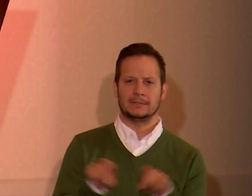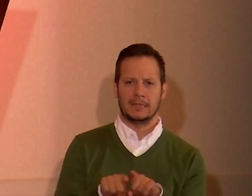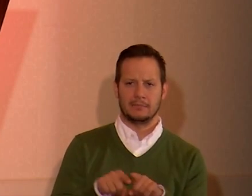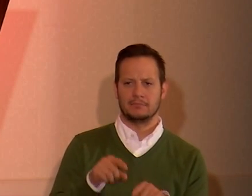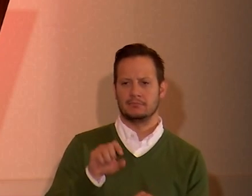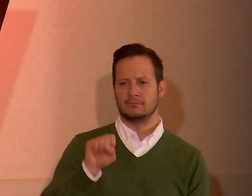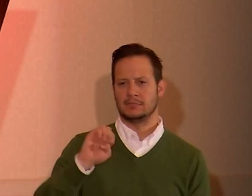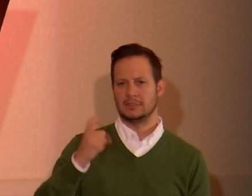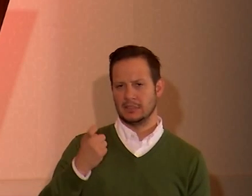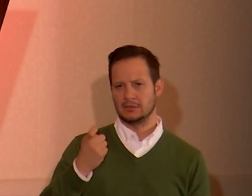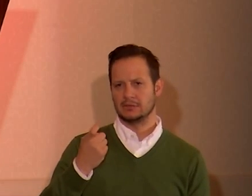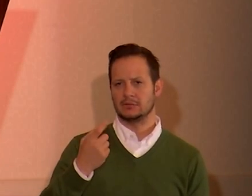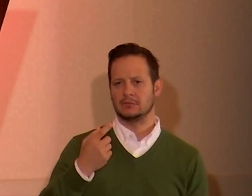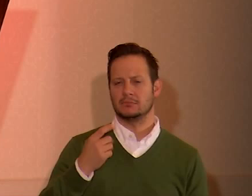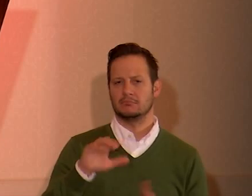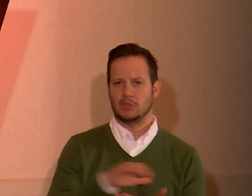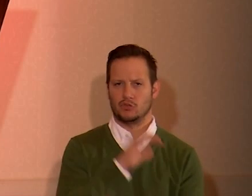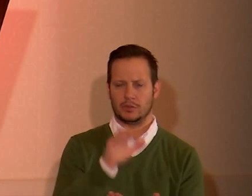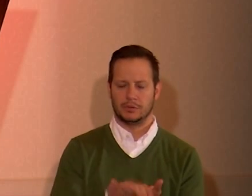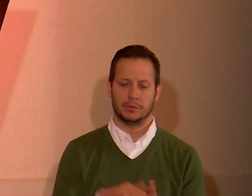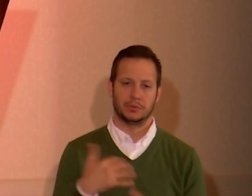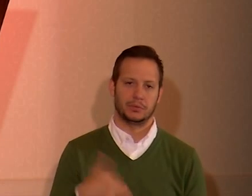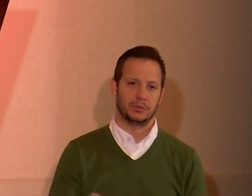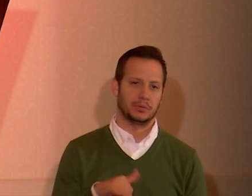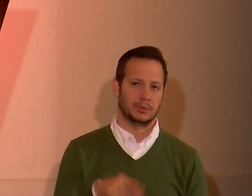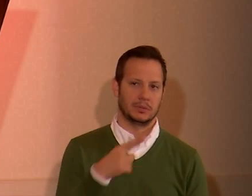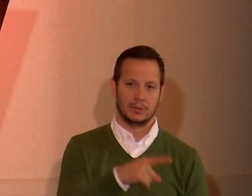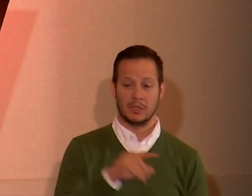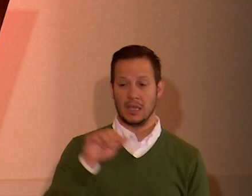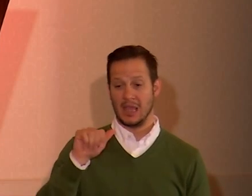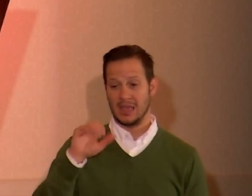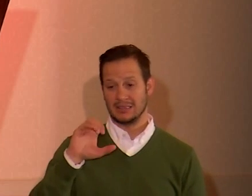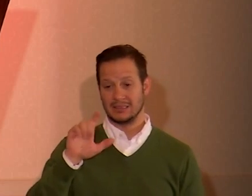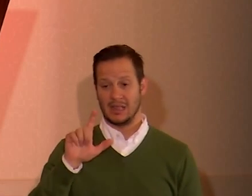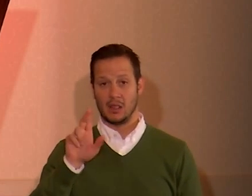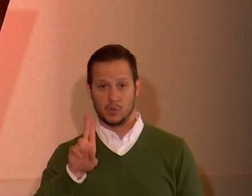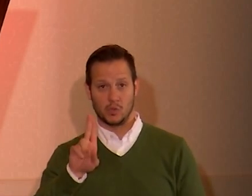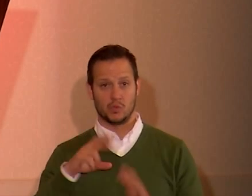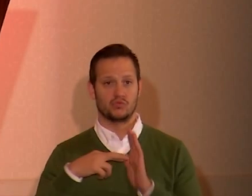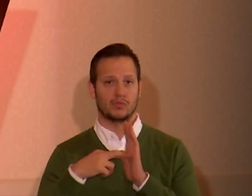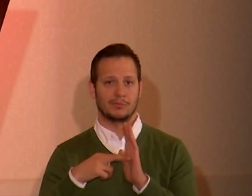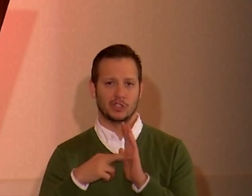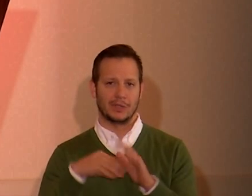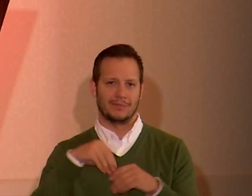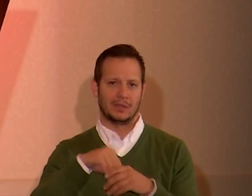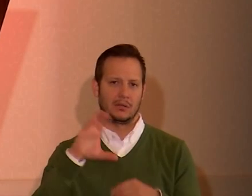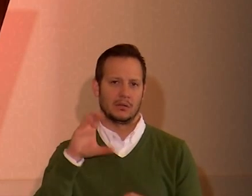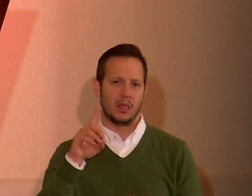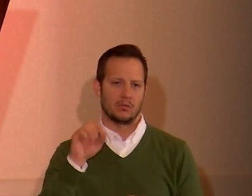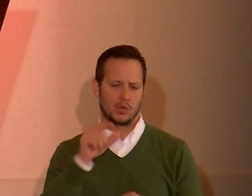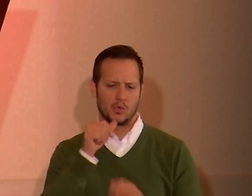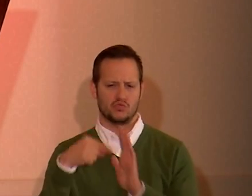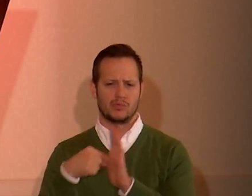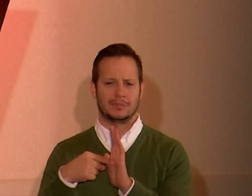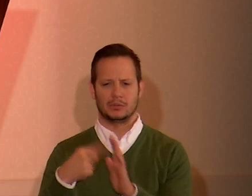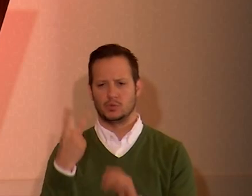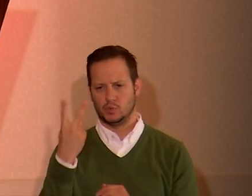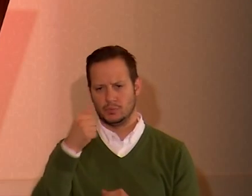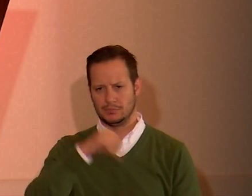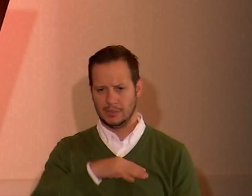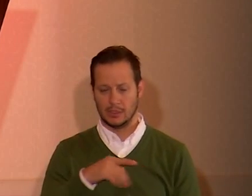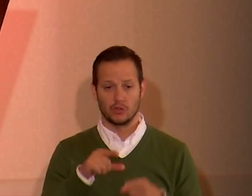marriage. This guy is a real piece of work. The ACLU of Colorado represented the two men in this case, and